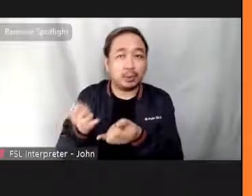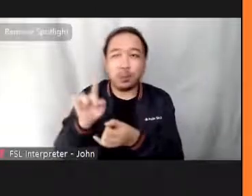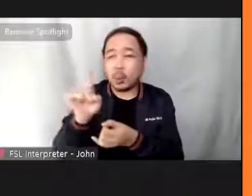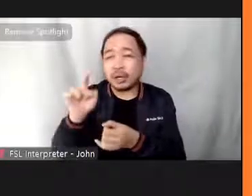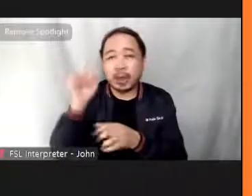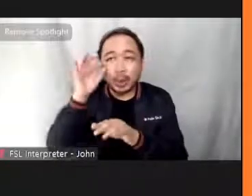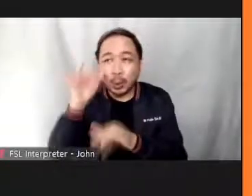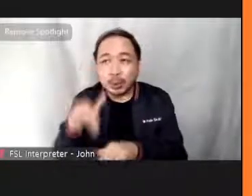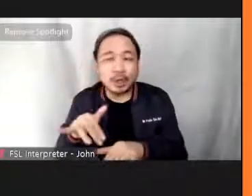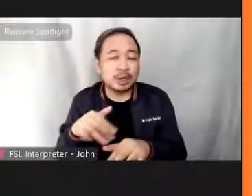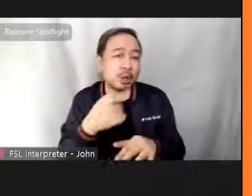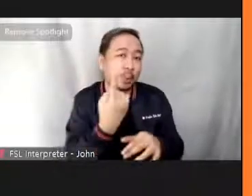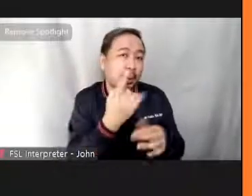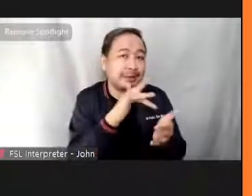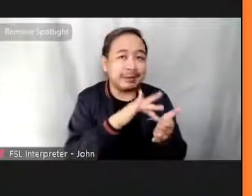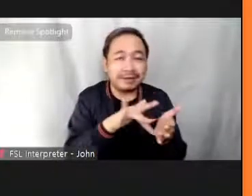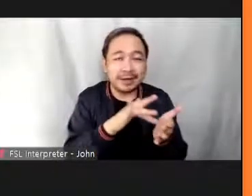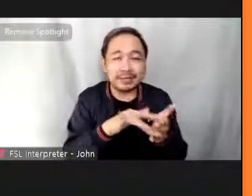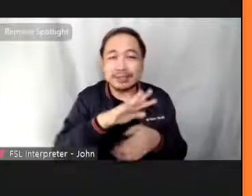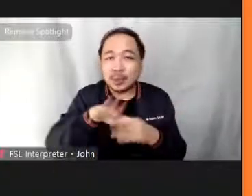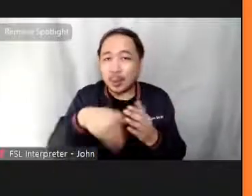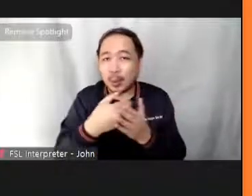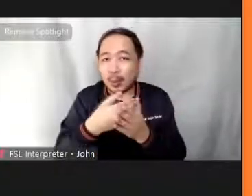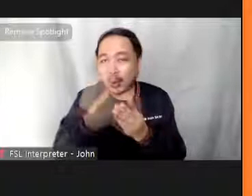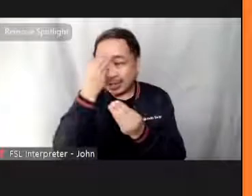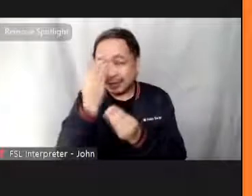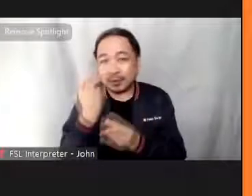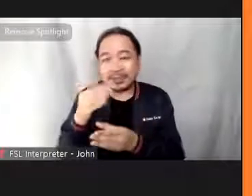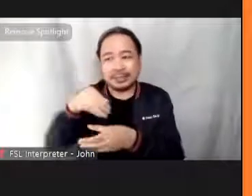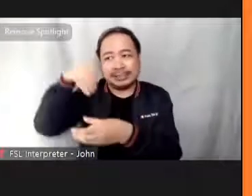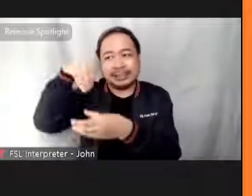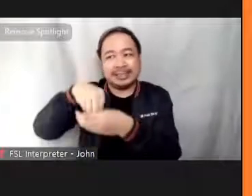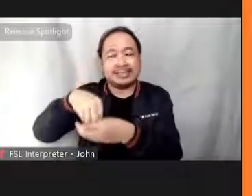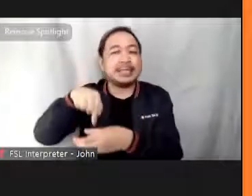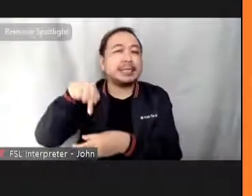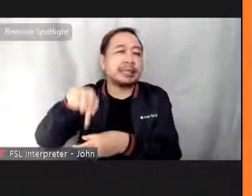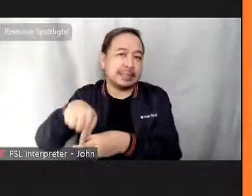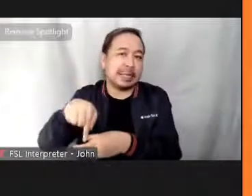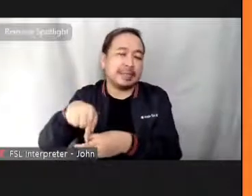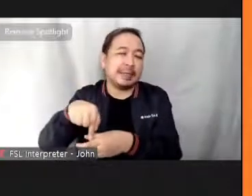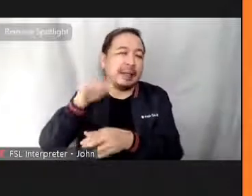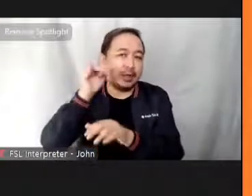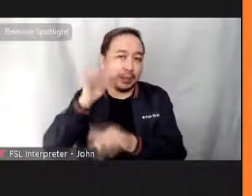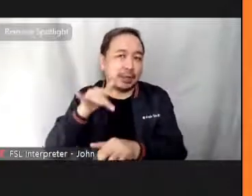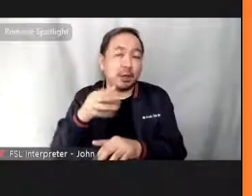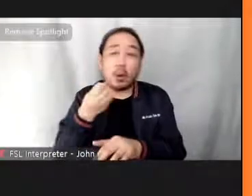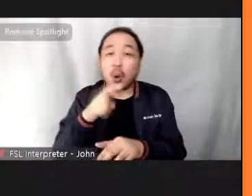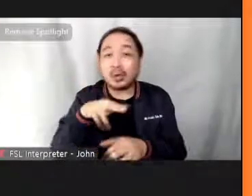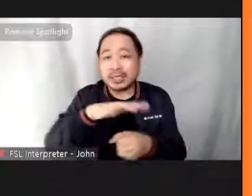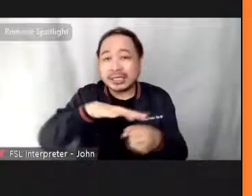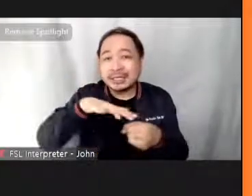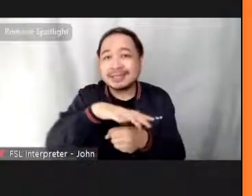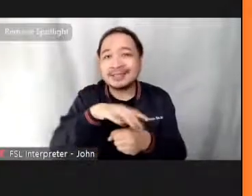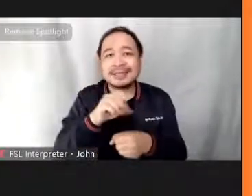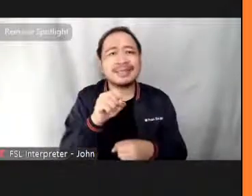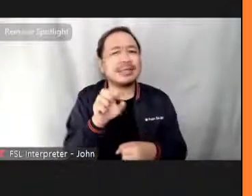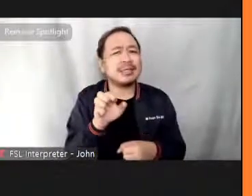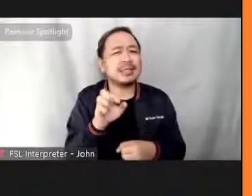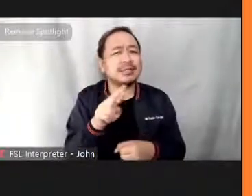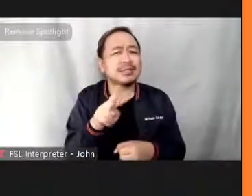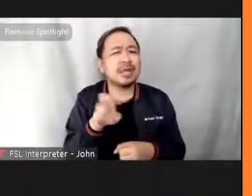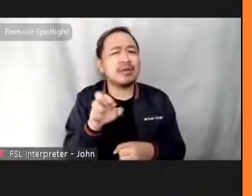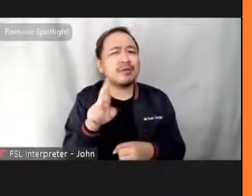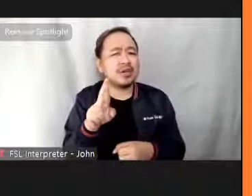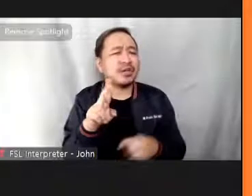all data are saved in the same device or into a server for those with local area network setup. At